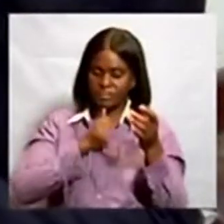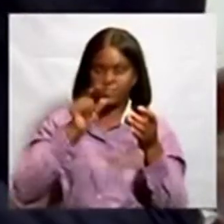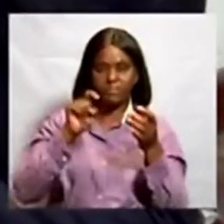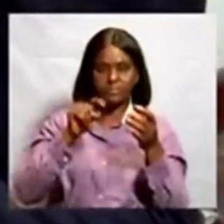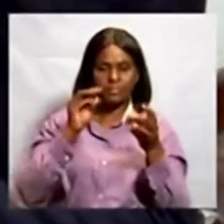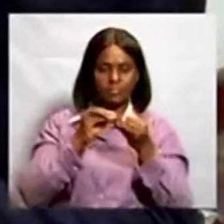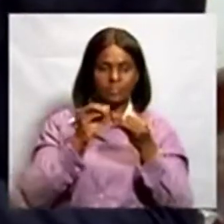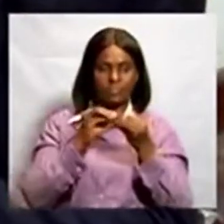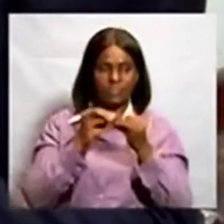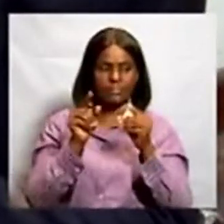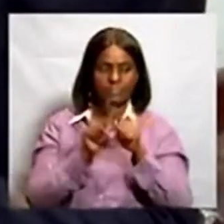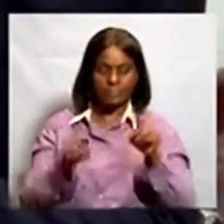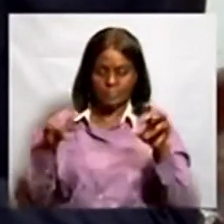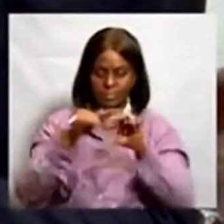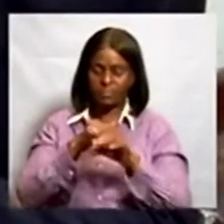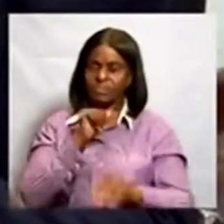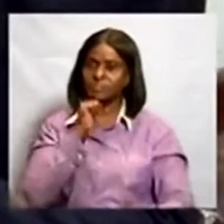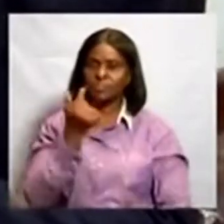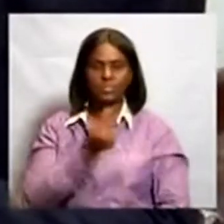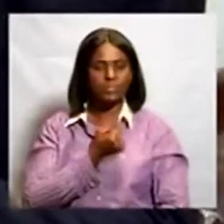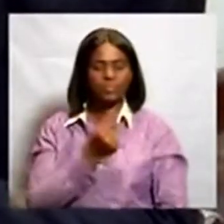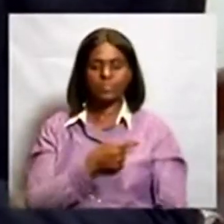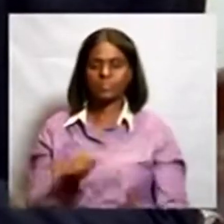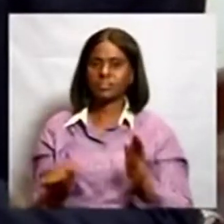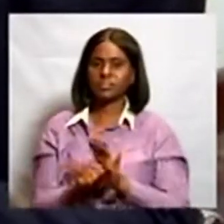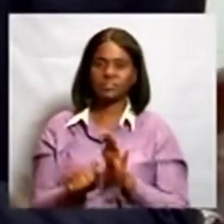to include not only